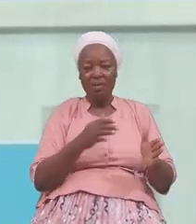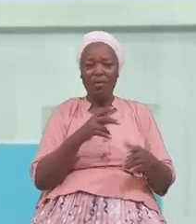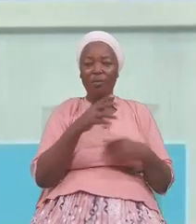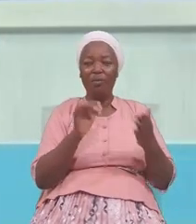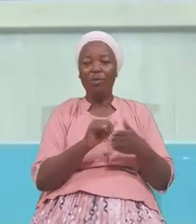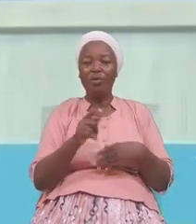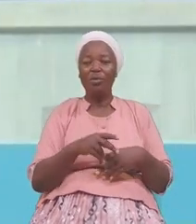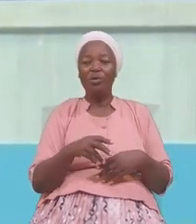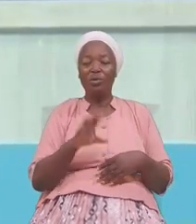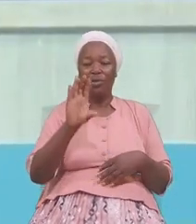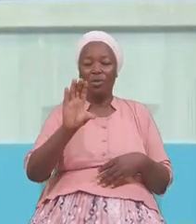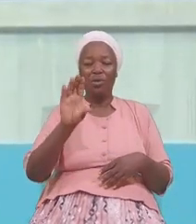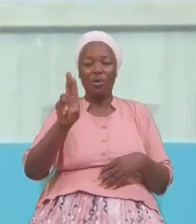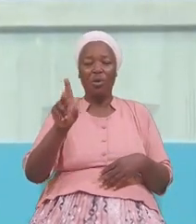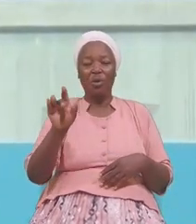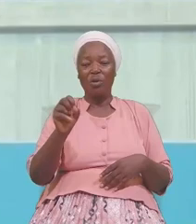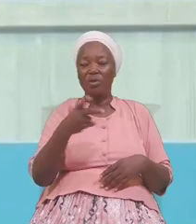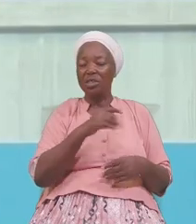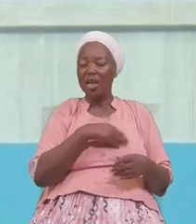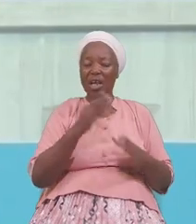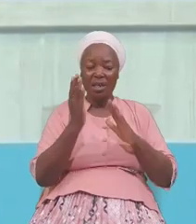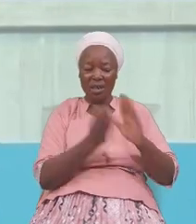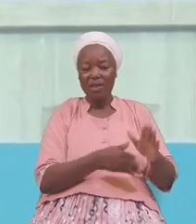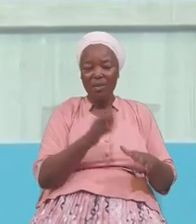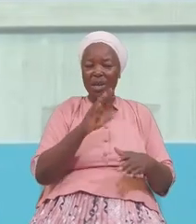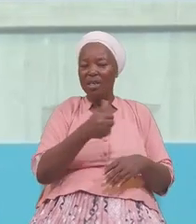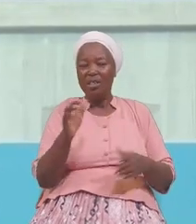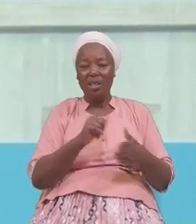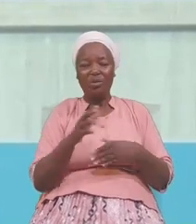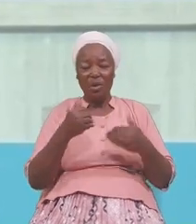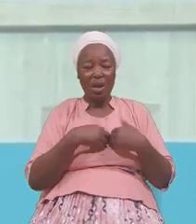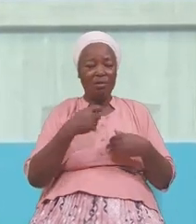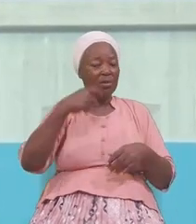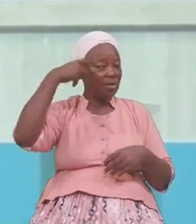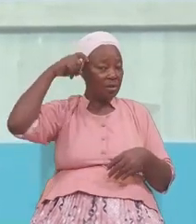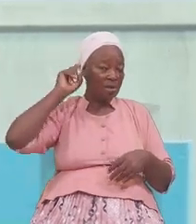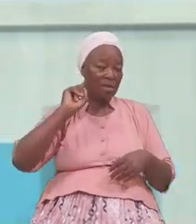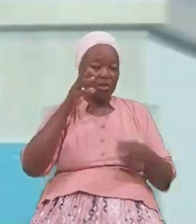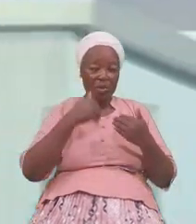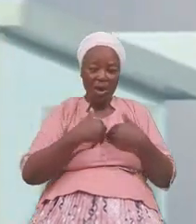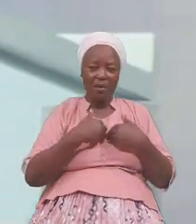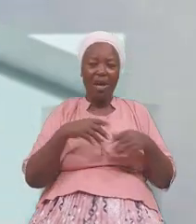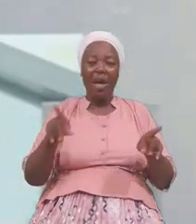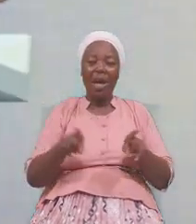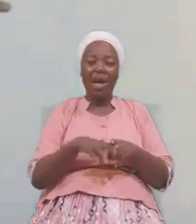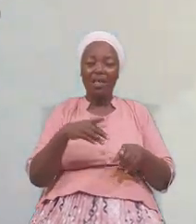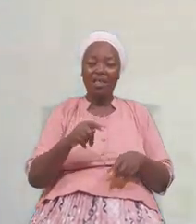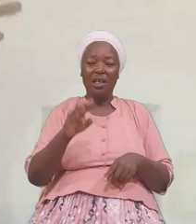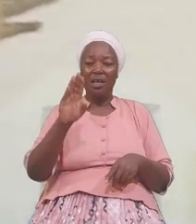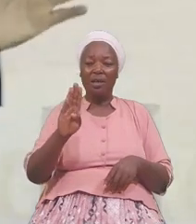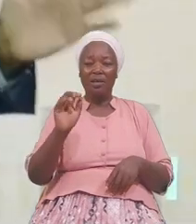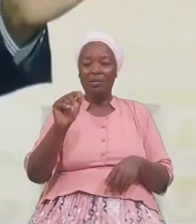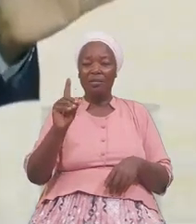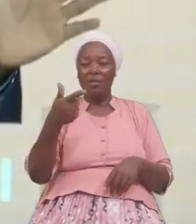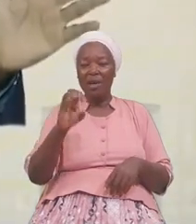braces, let go of whatever it is you are hanging on as the badge, as